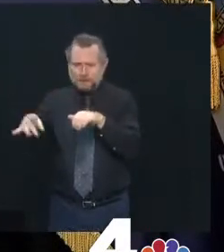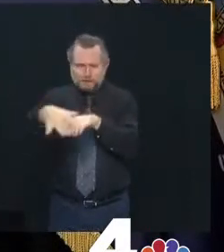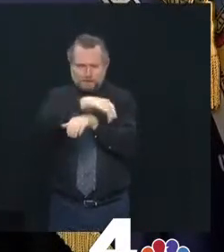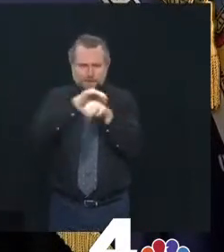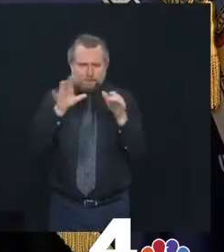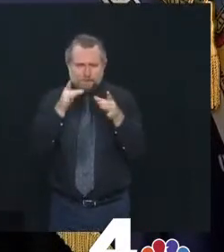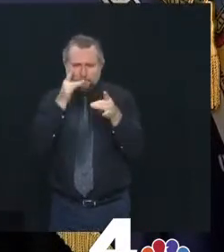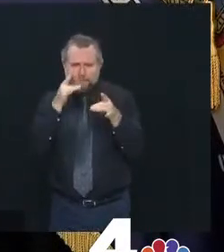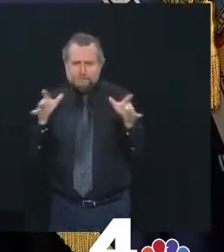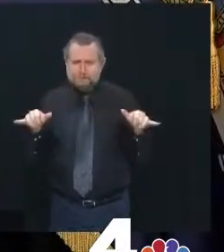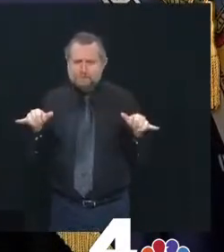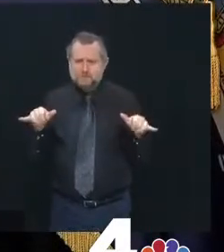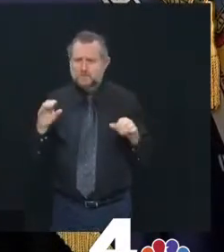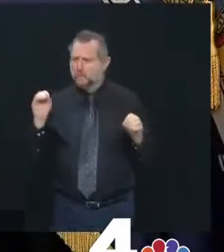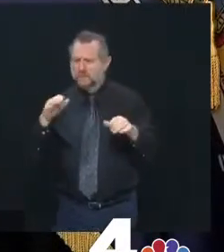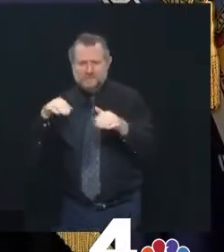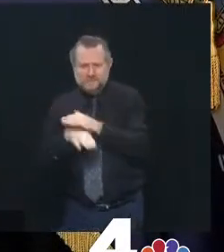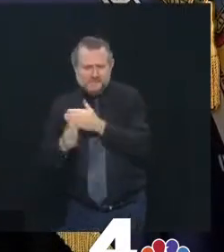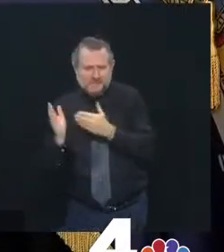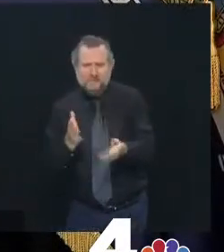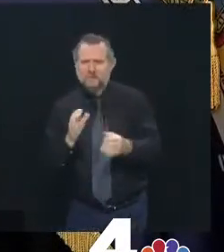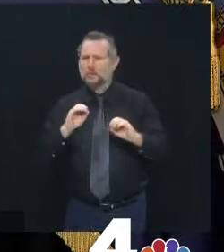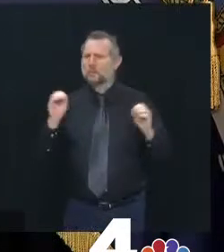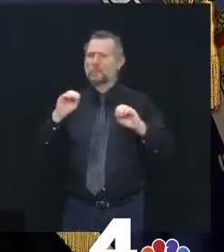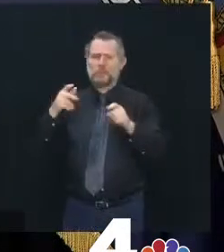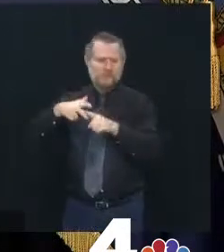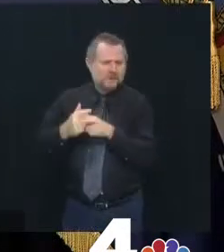delivery people, no plumbers, no